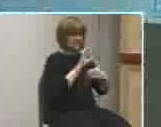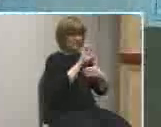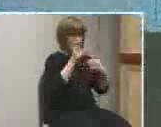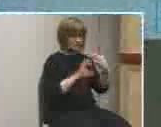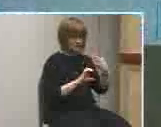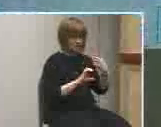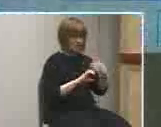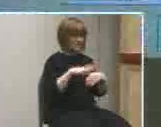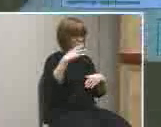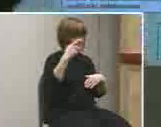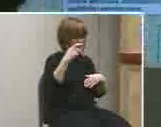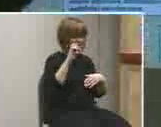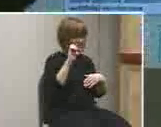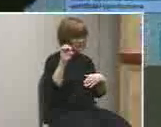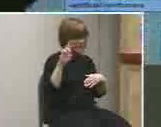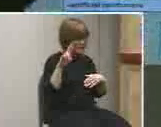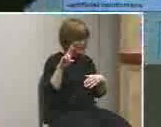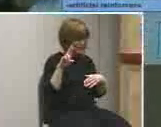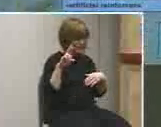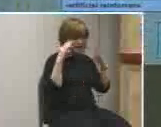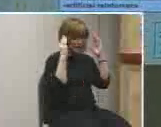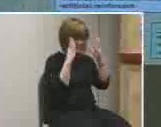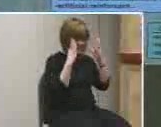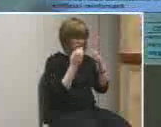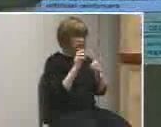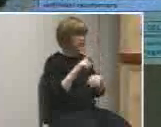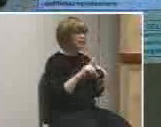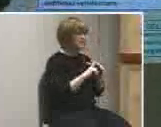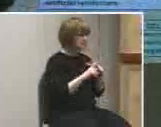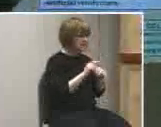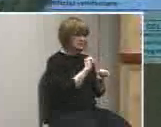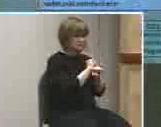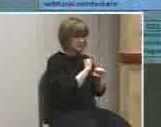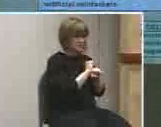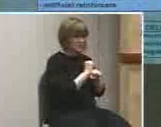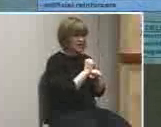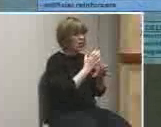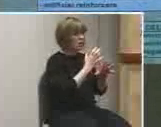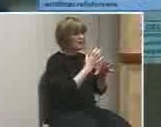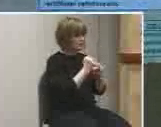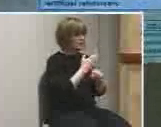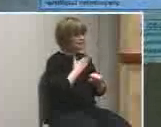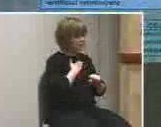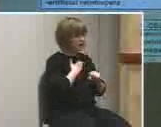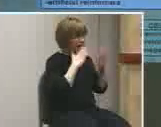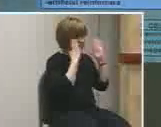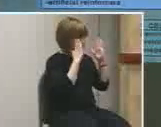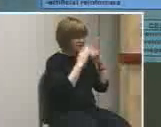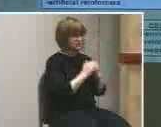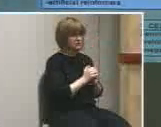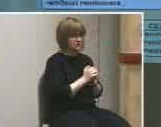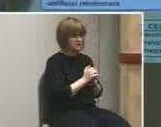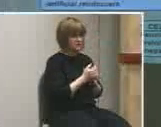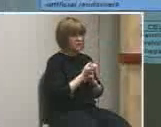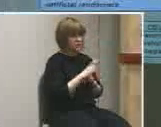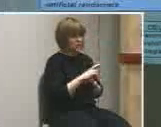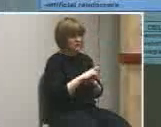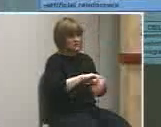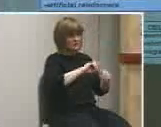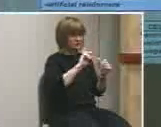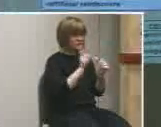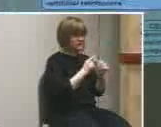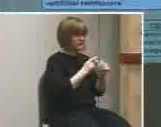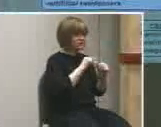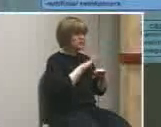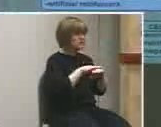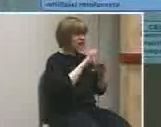peer attention, or escapes from some work, or gets my attention, or gets to be first on the computer. What is it he